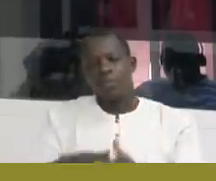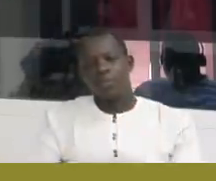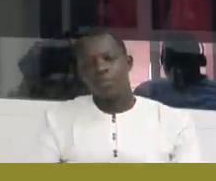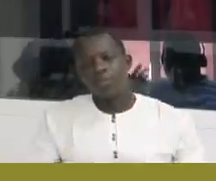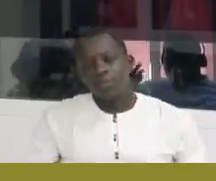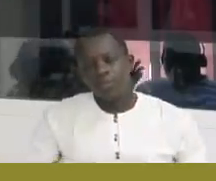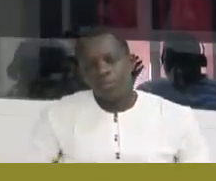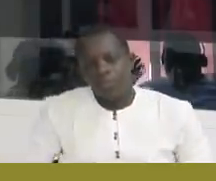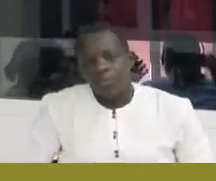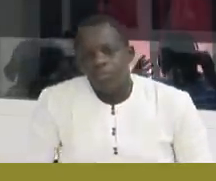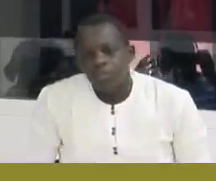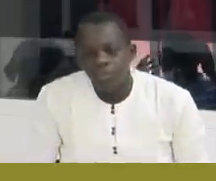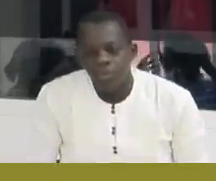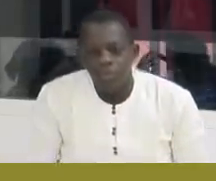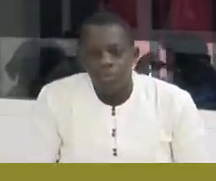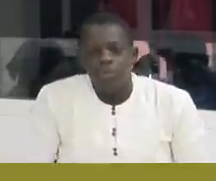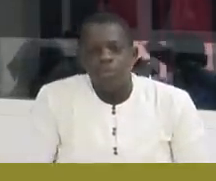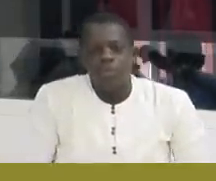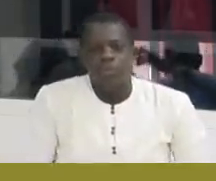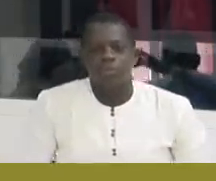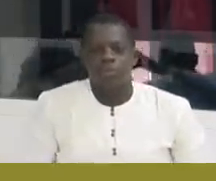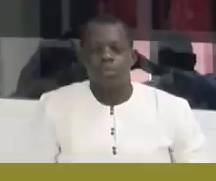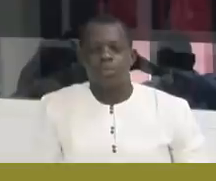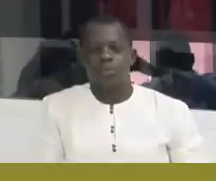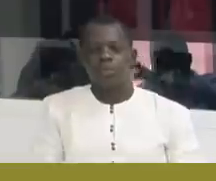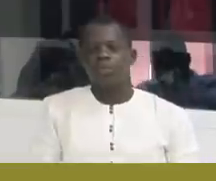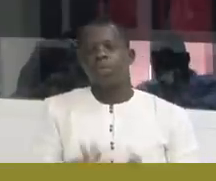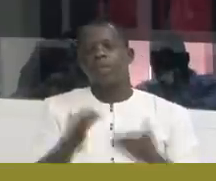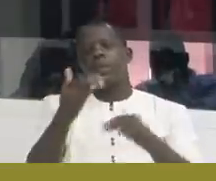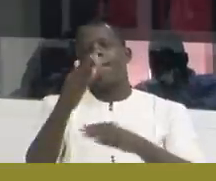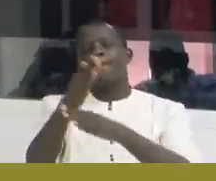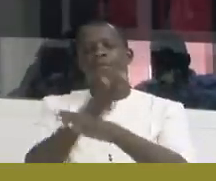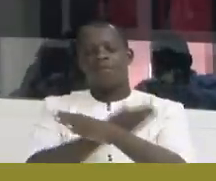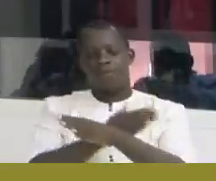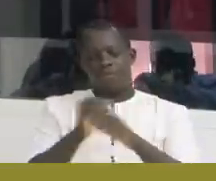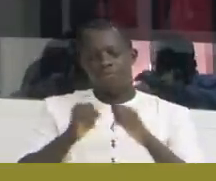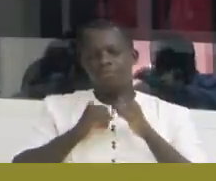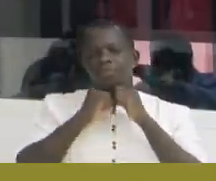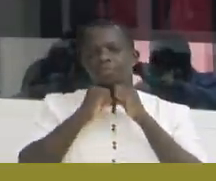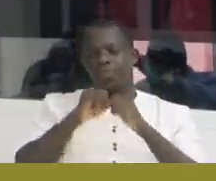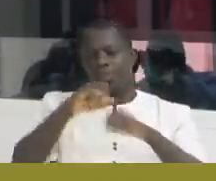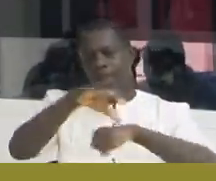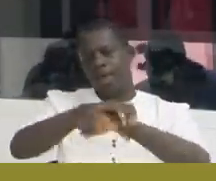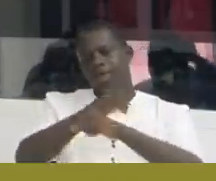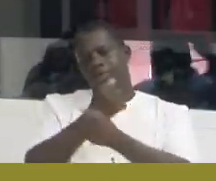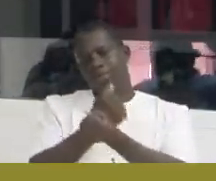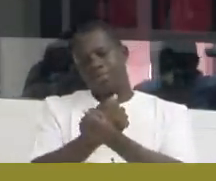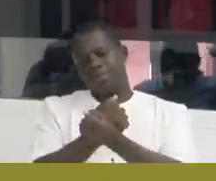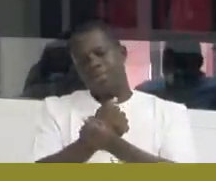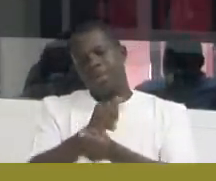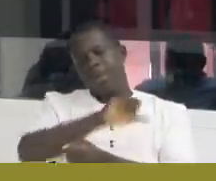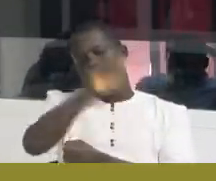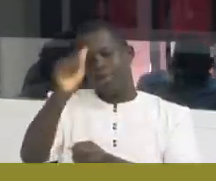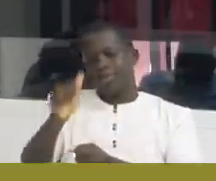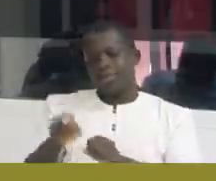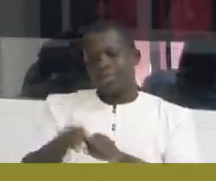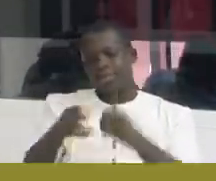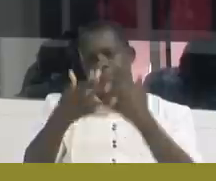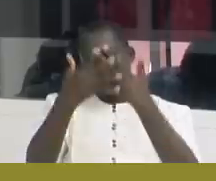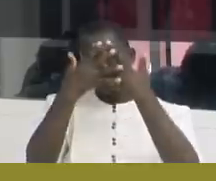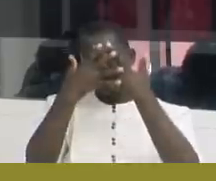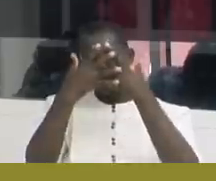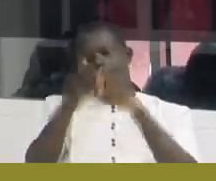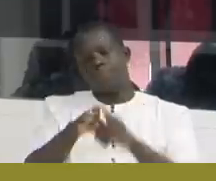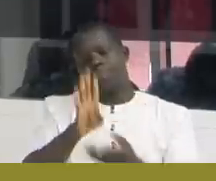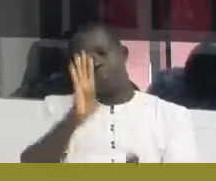happened? Yes, sir. Prior to Sana Sabali's arrest and detention at Mile